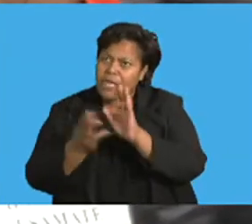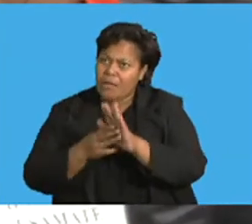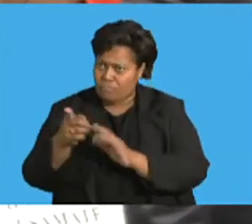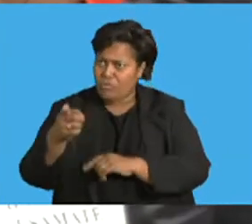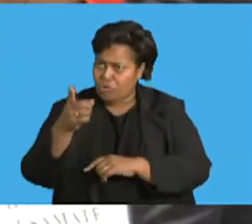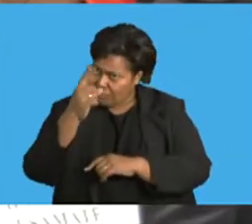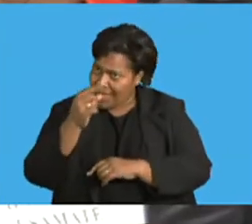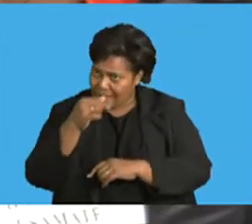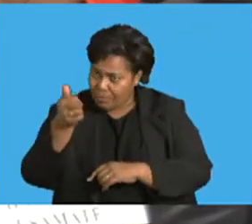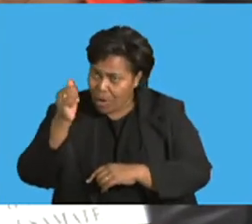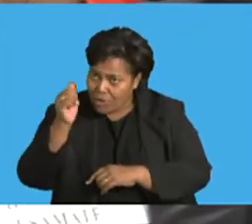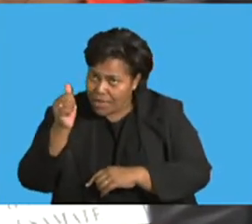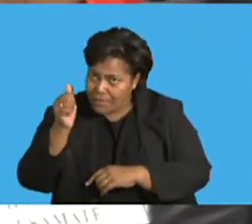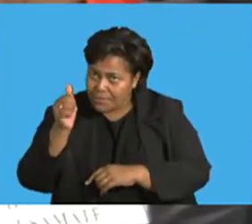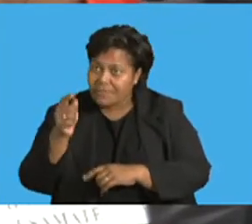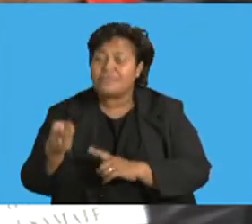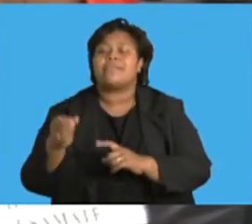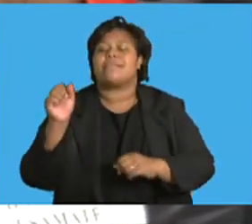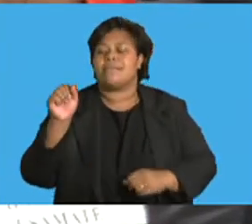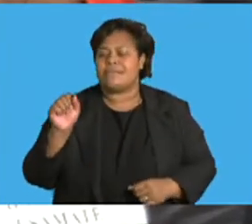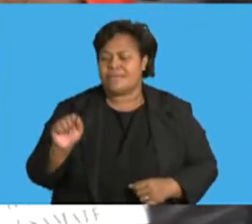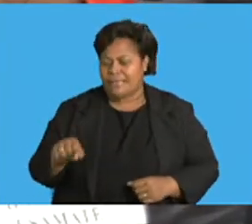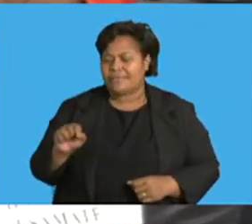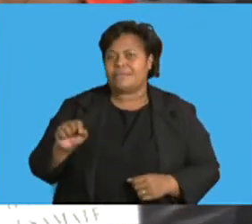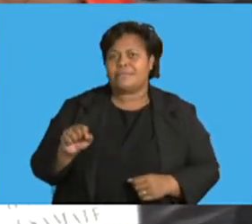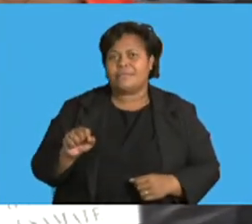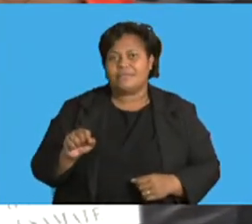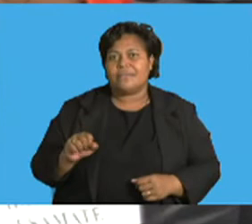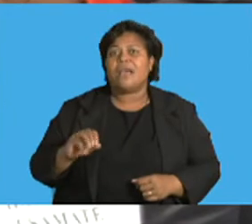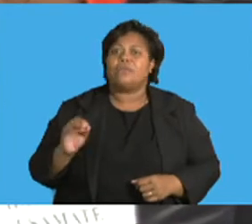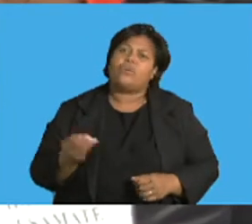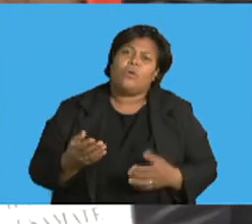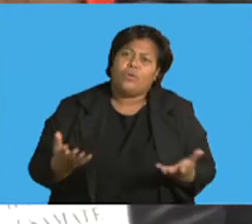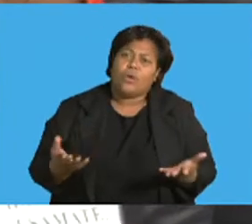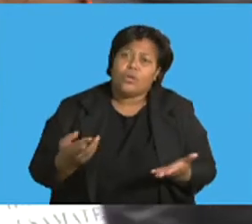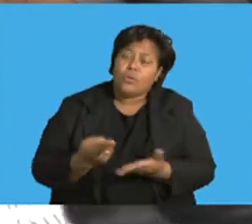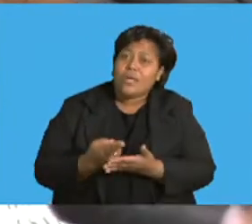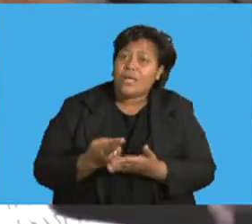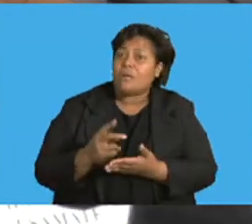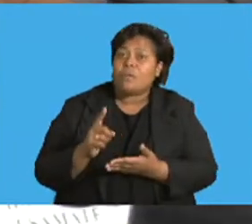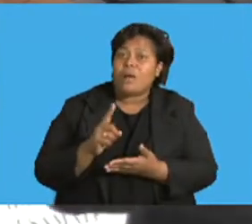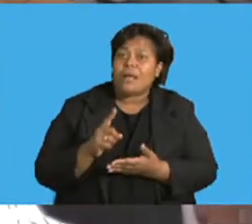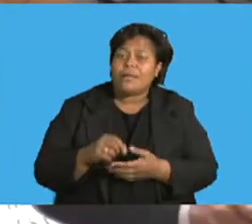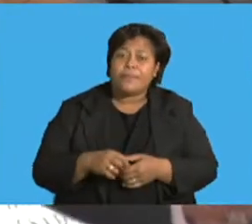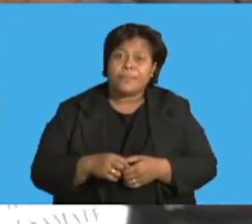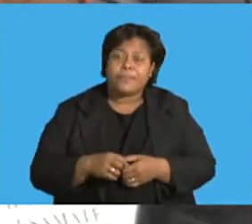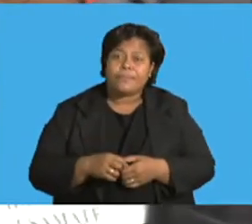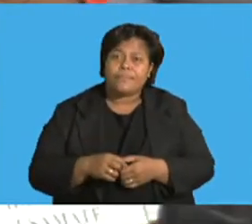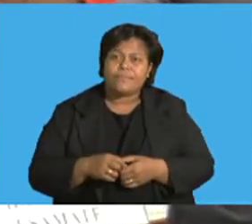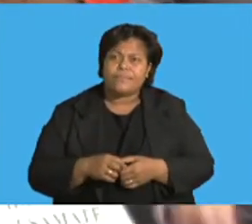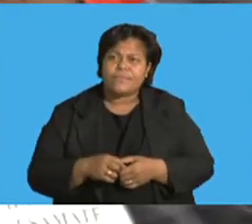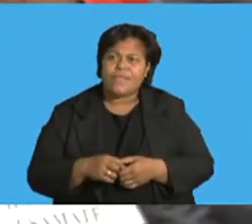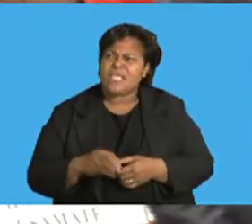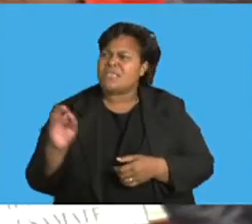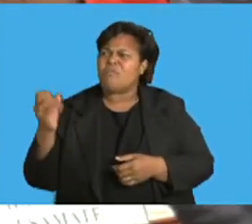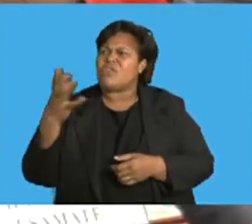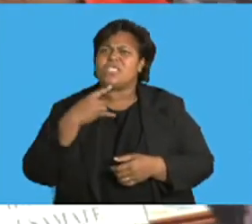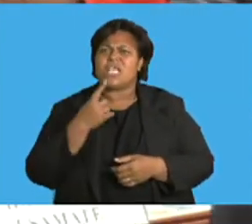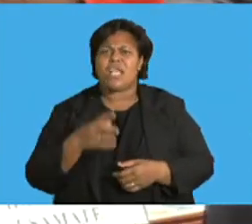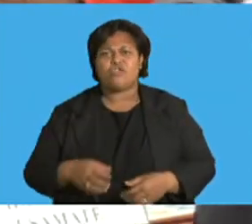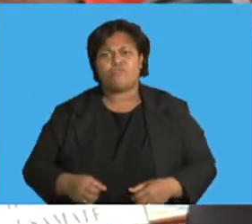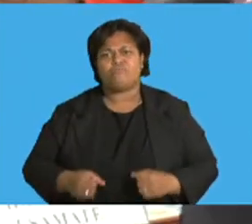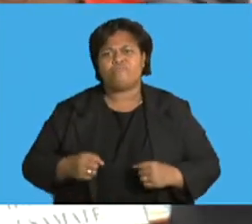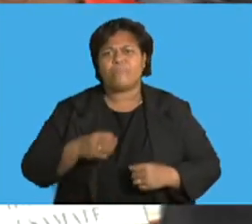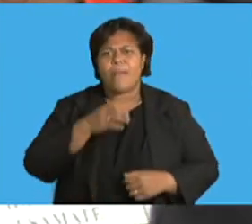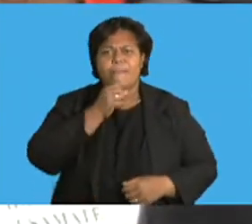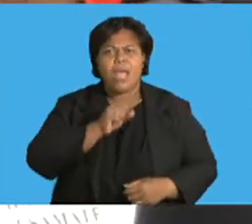said, absolutely yes. So, Mr. Speaker, sir, the reality of the matter is somebody said, man up, etc. I'll tell you, it